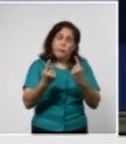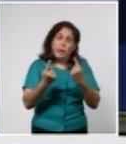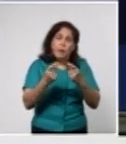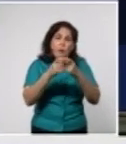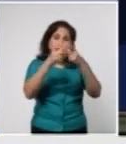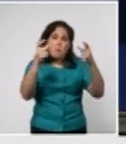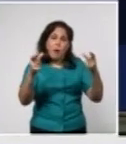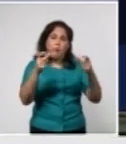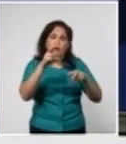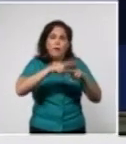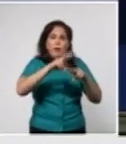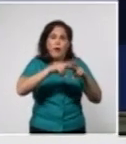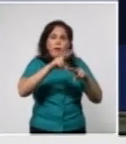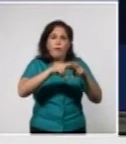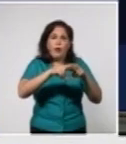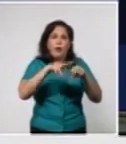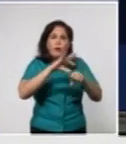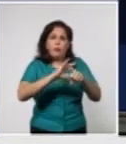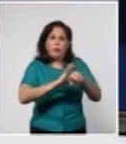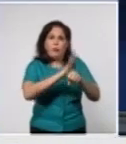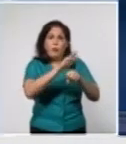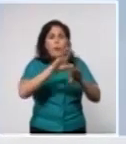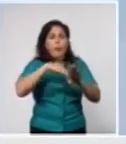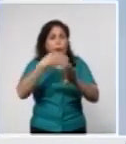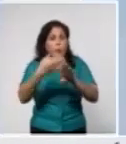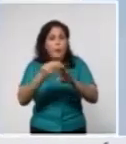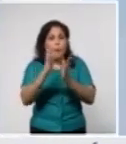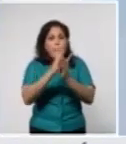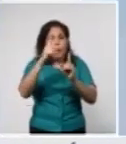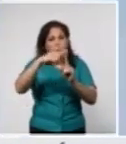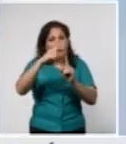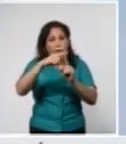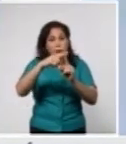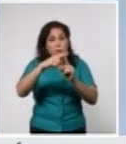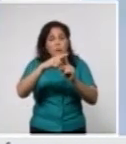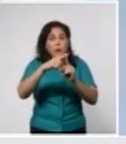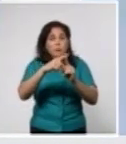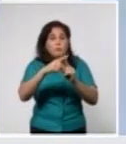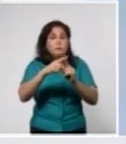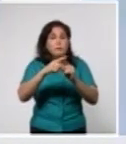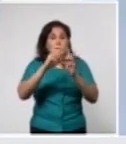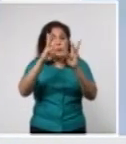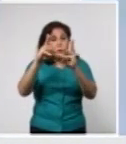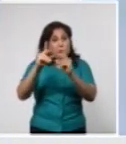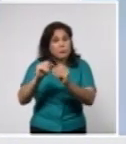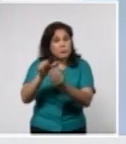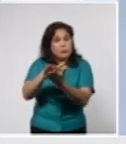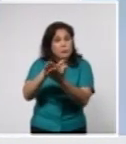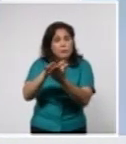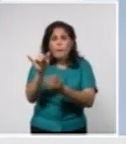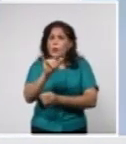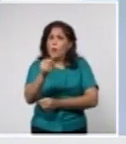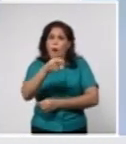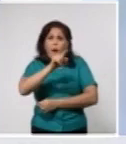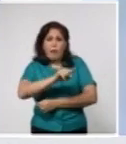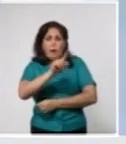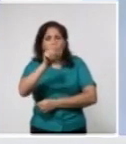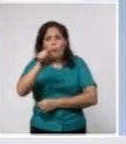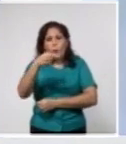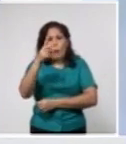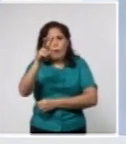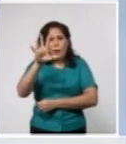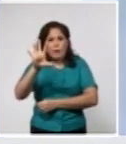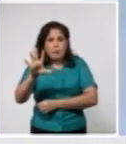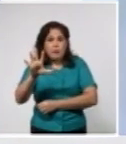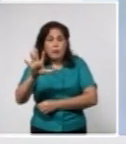but still it is the country's highest rate. It is followed by Matanzas with a rate similar